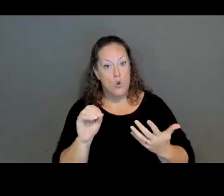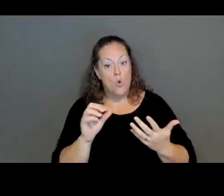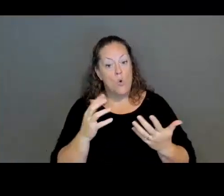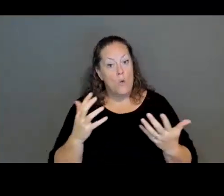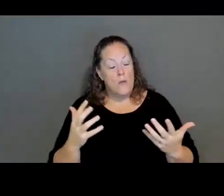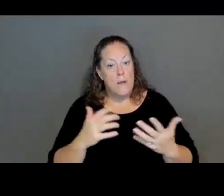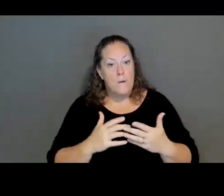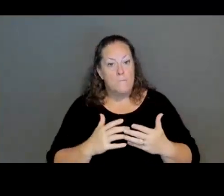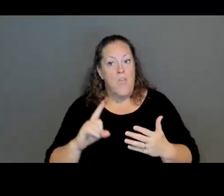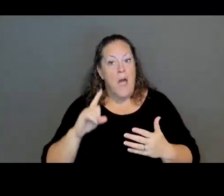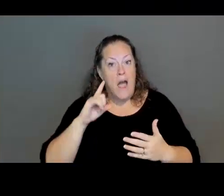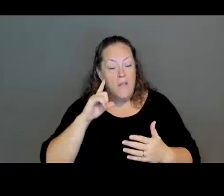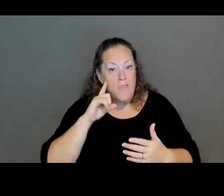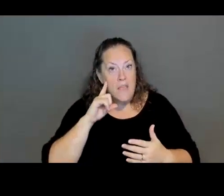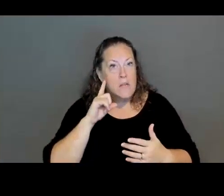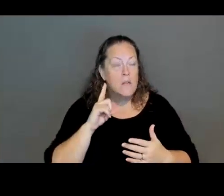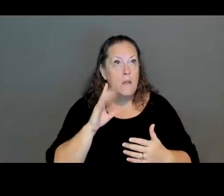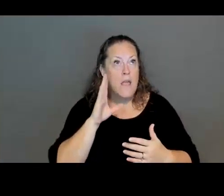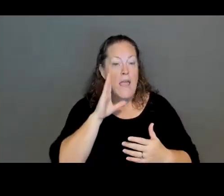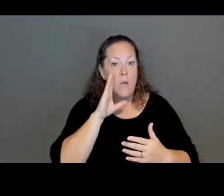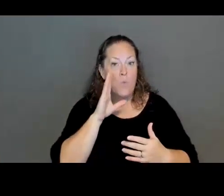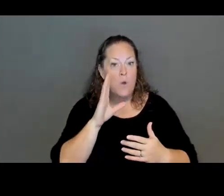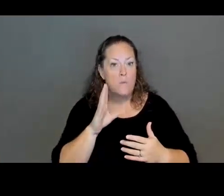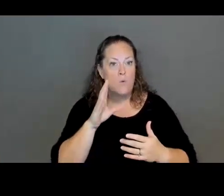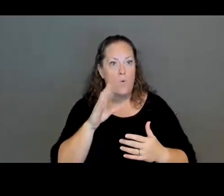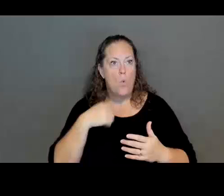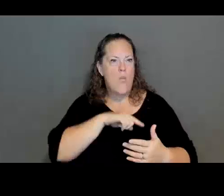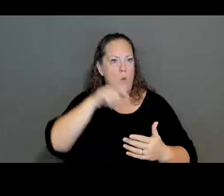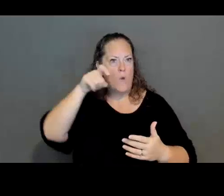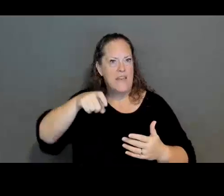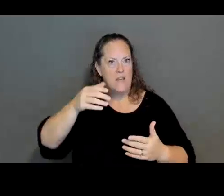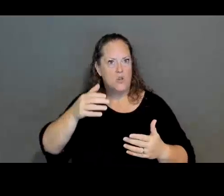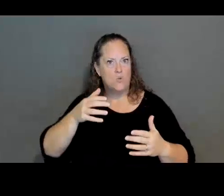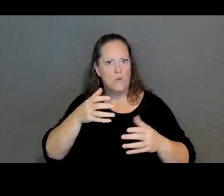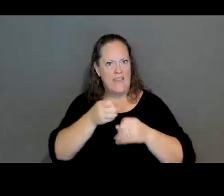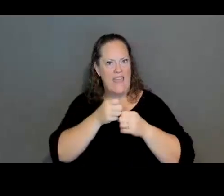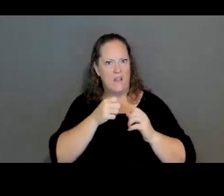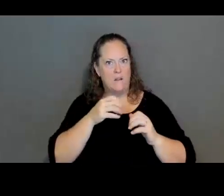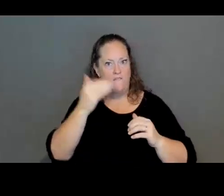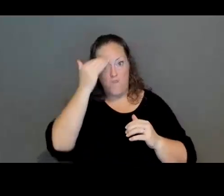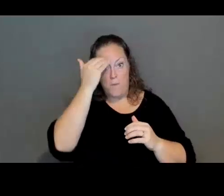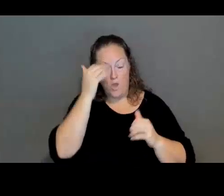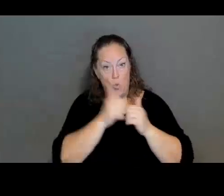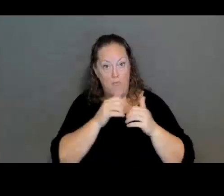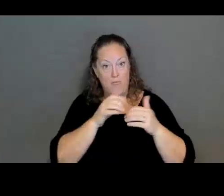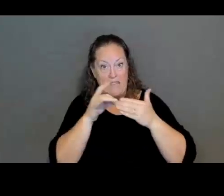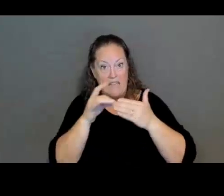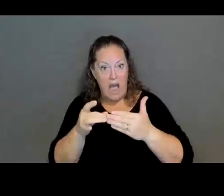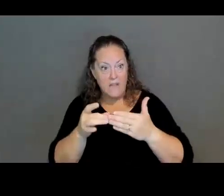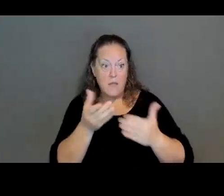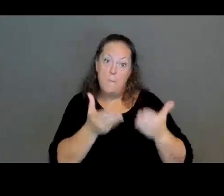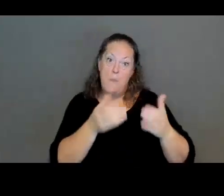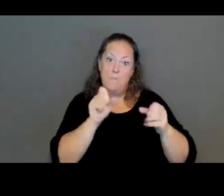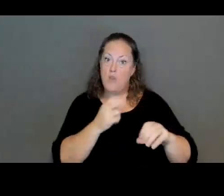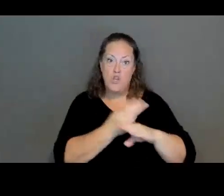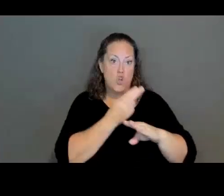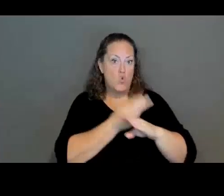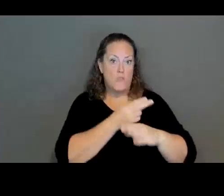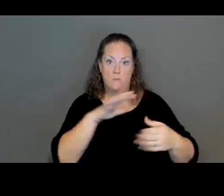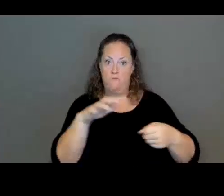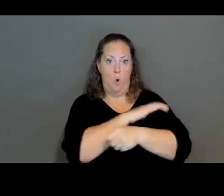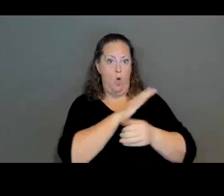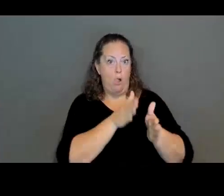think it would be a matter of getting familiar with the guide, seeing if, maybe there's potential to use it as is, maybe it it